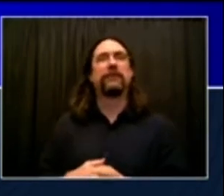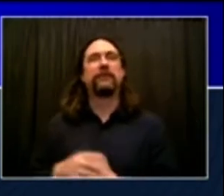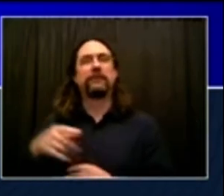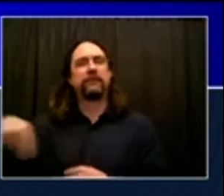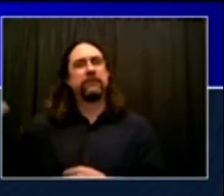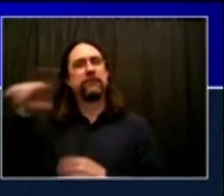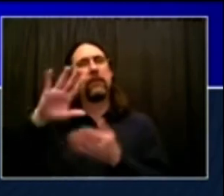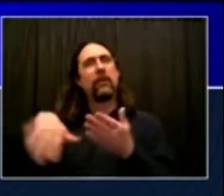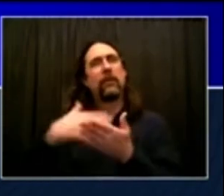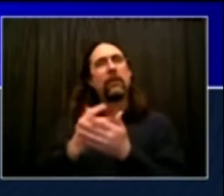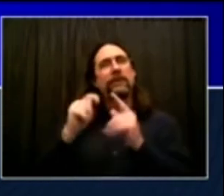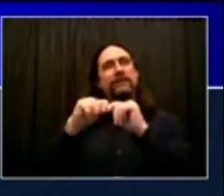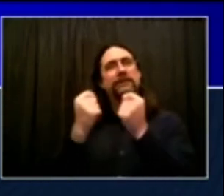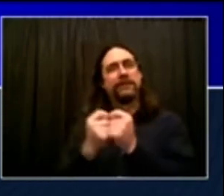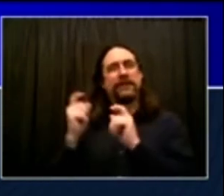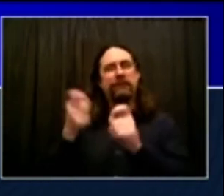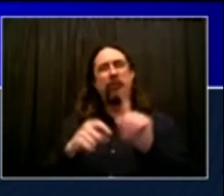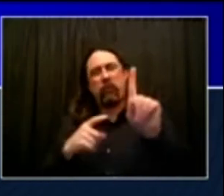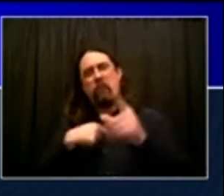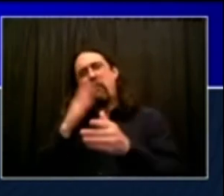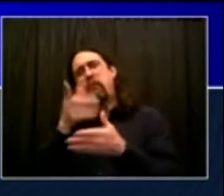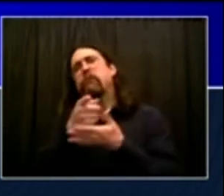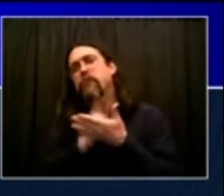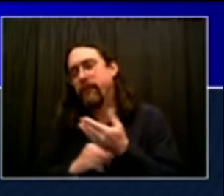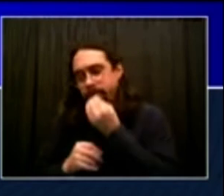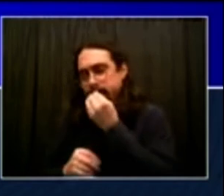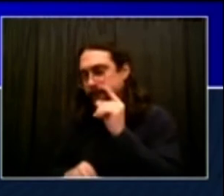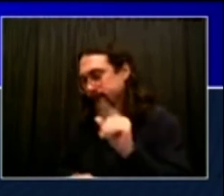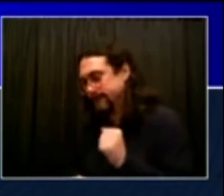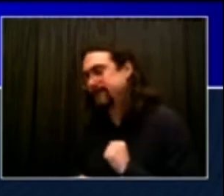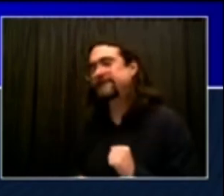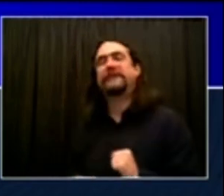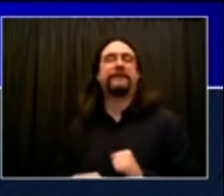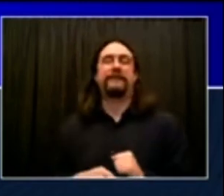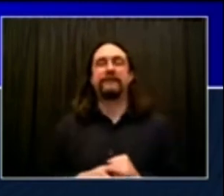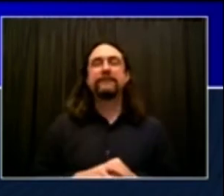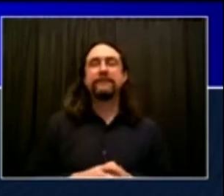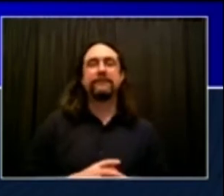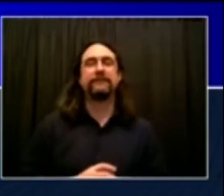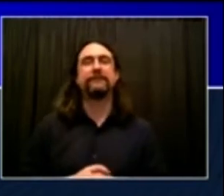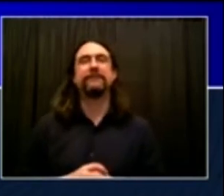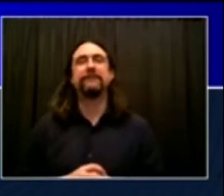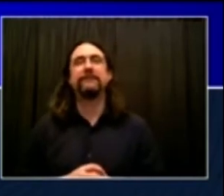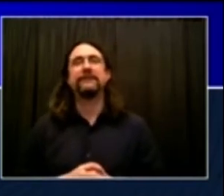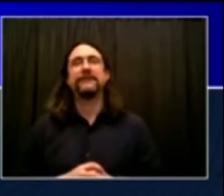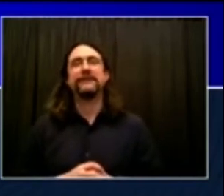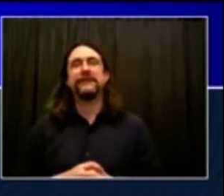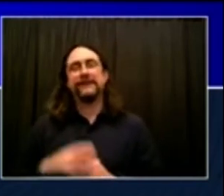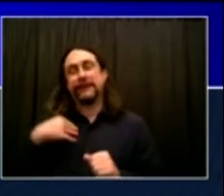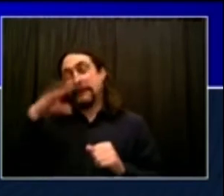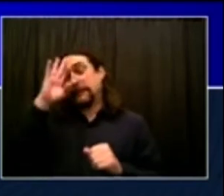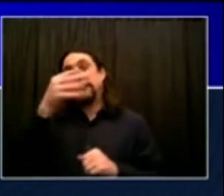moment. I think that would be more dignified, don't you think? Yeah.